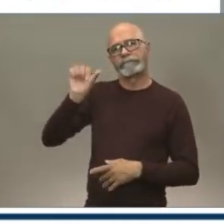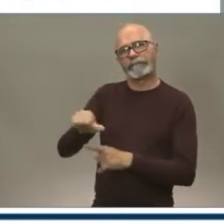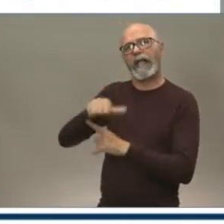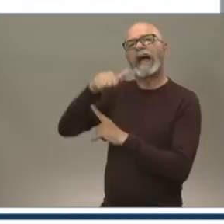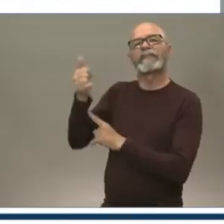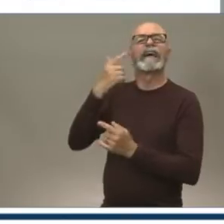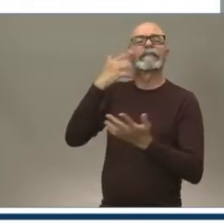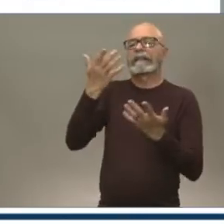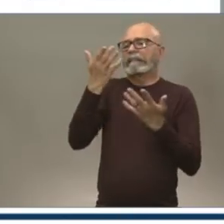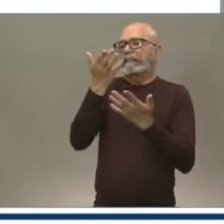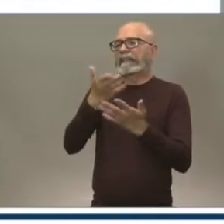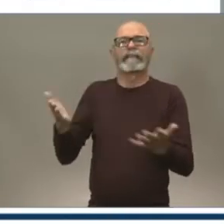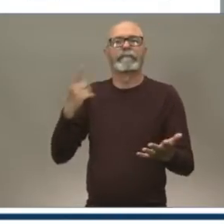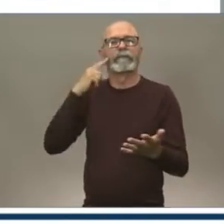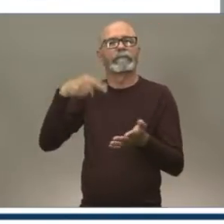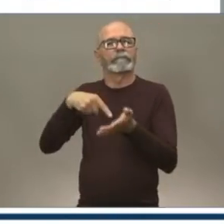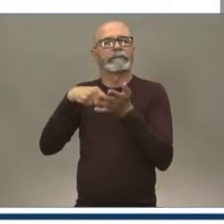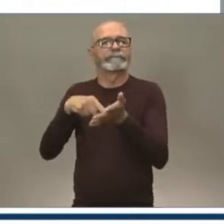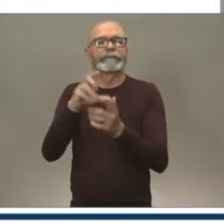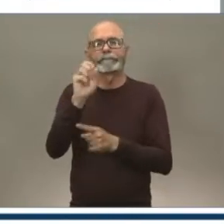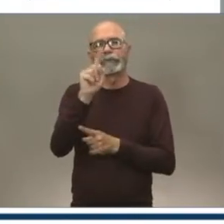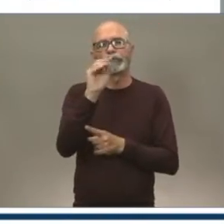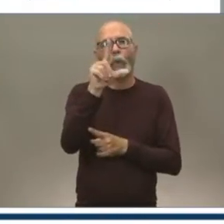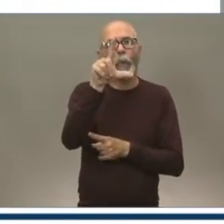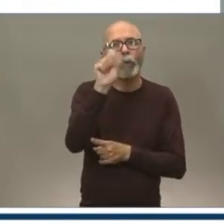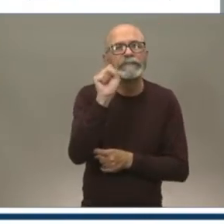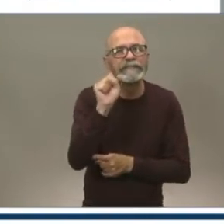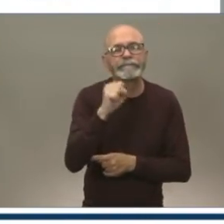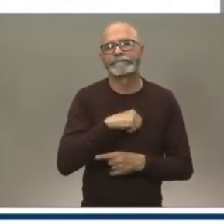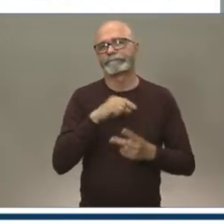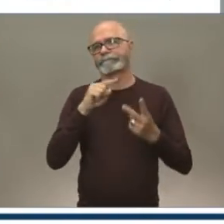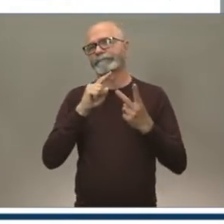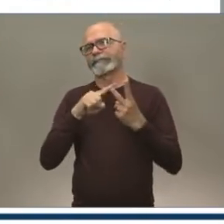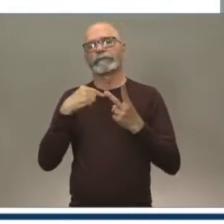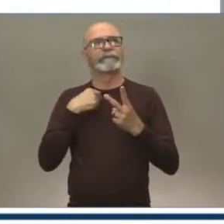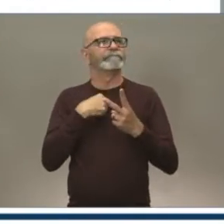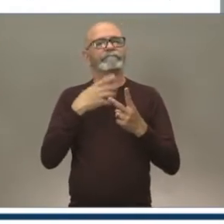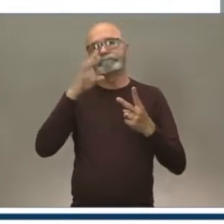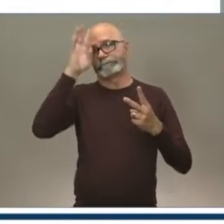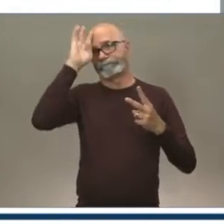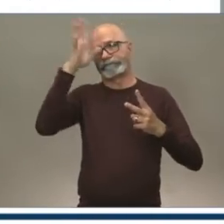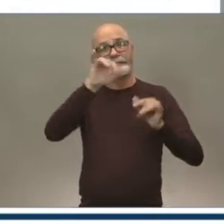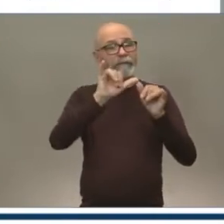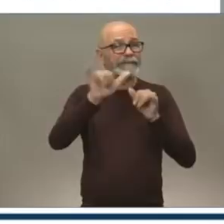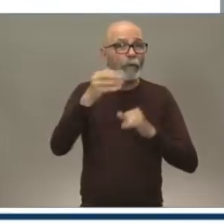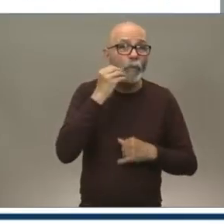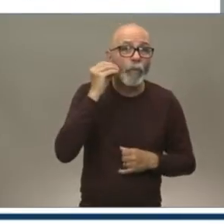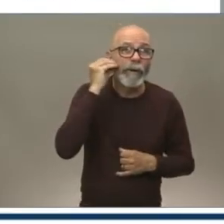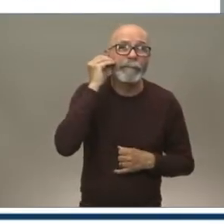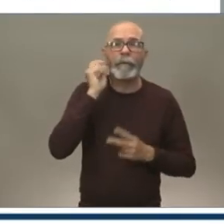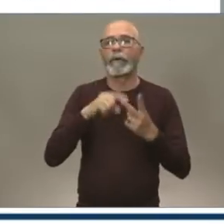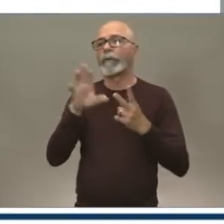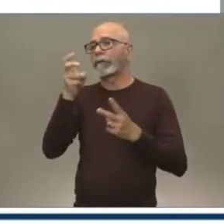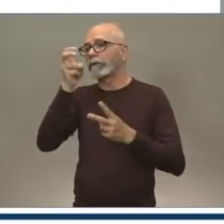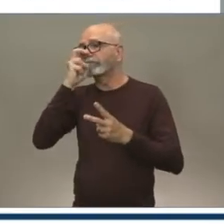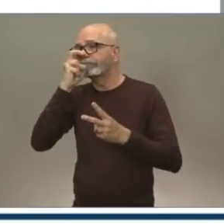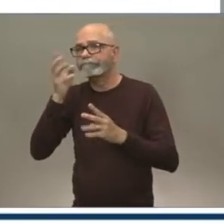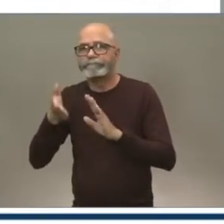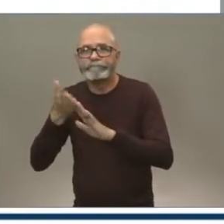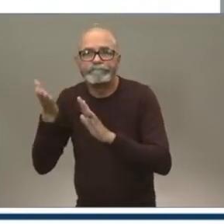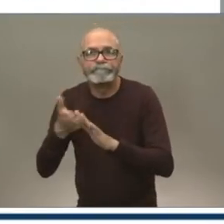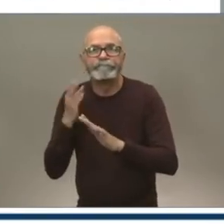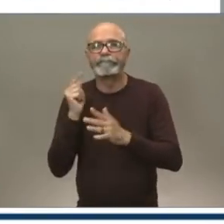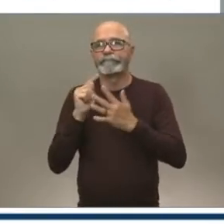home. There are other restrictions that can be put in place. The vaccine rollout is to get to population